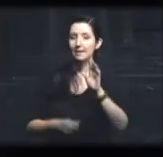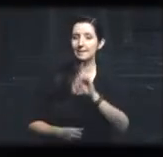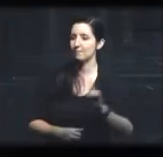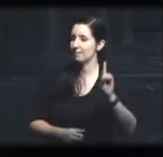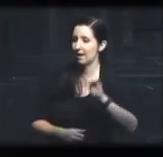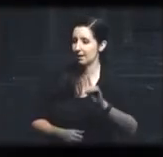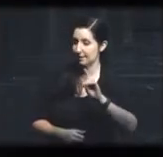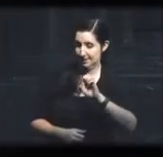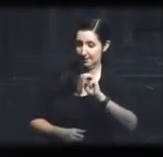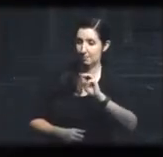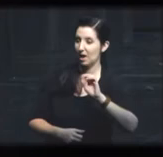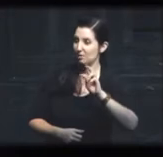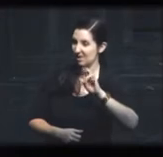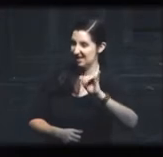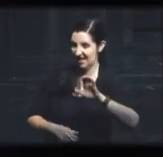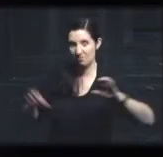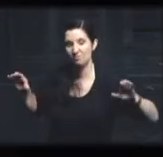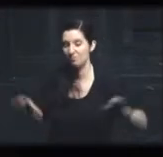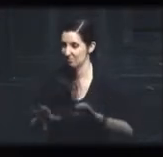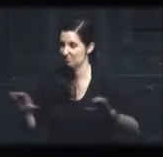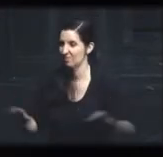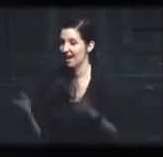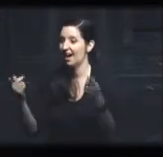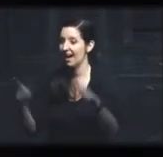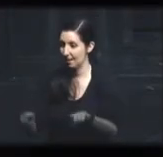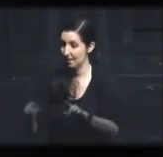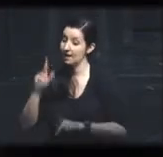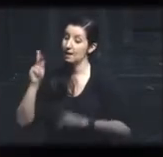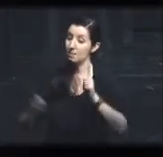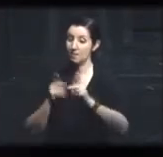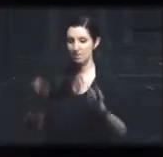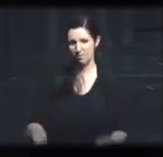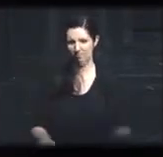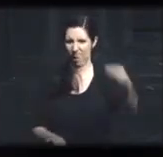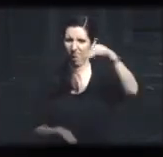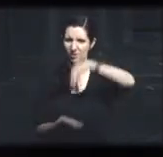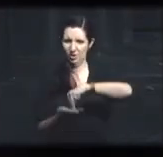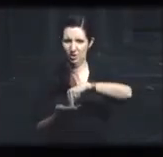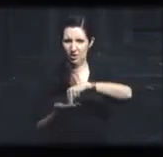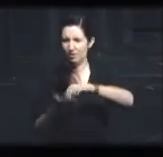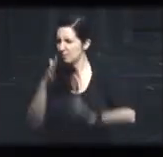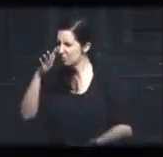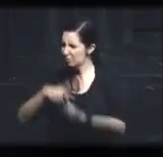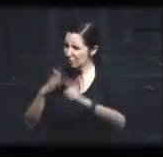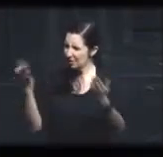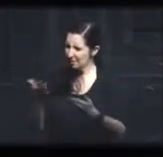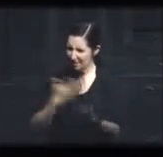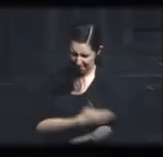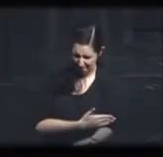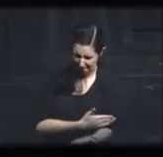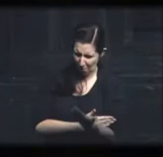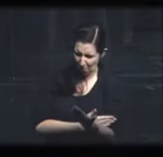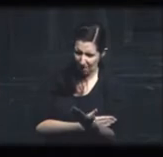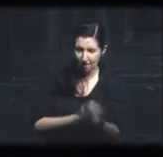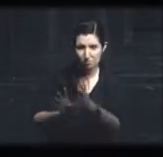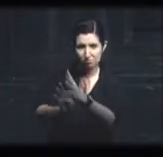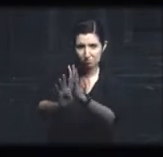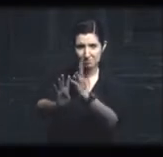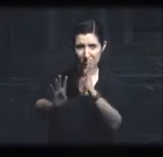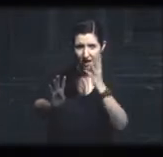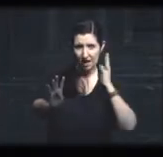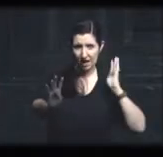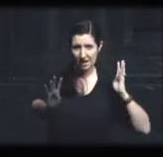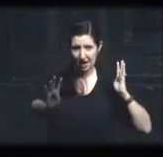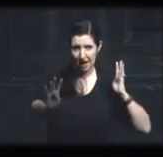in action. I saw people who got up to be here very early in the morning. They were lined up for